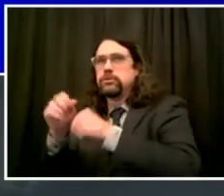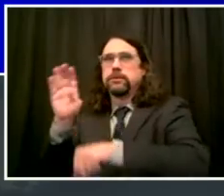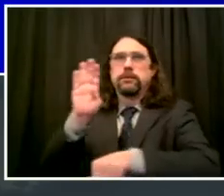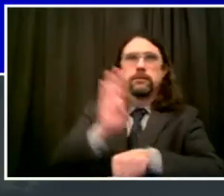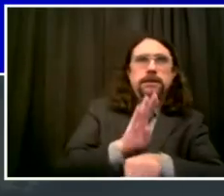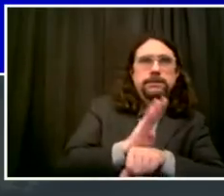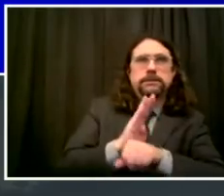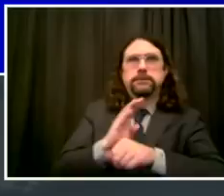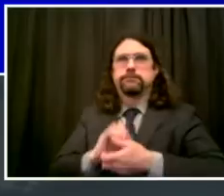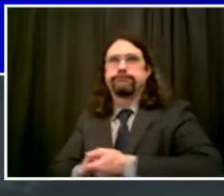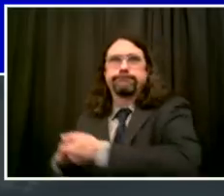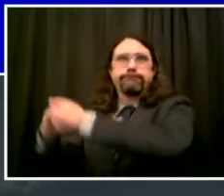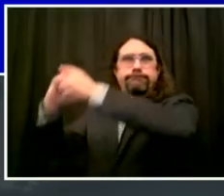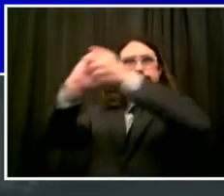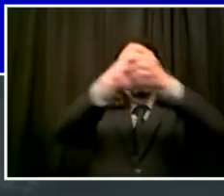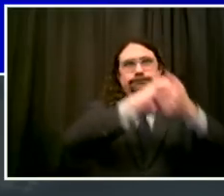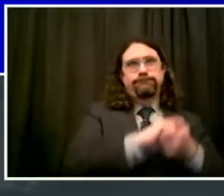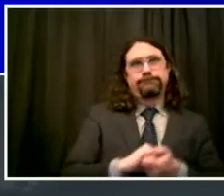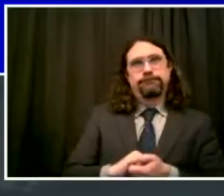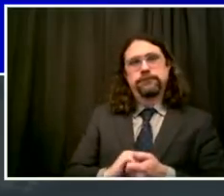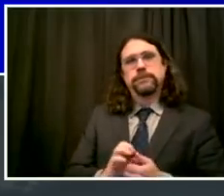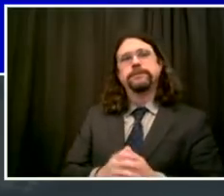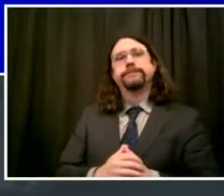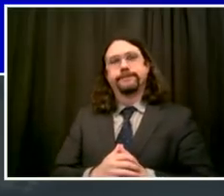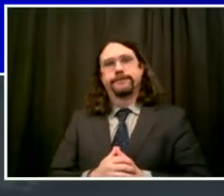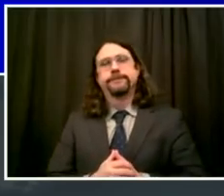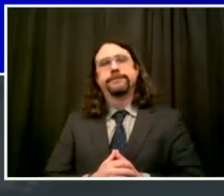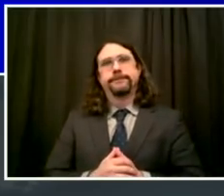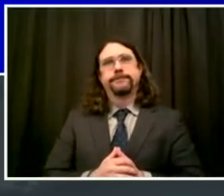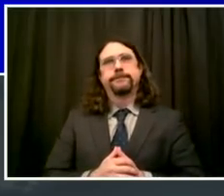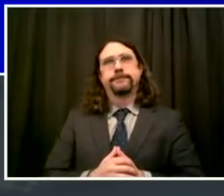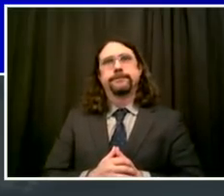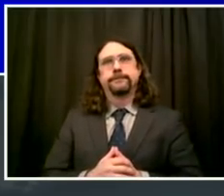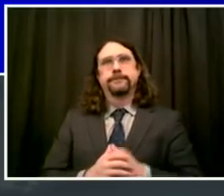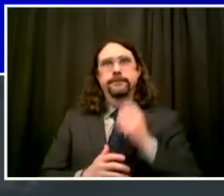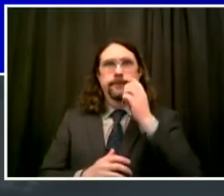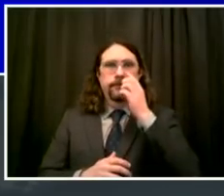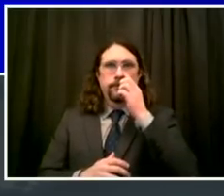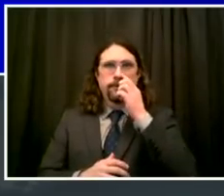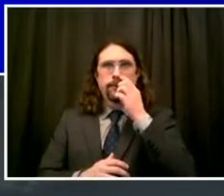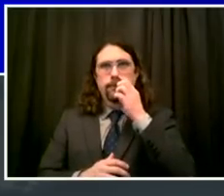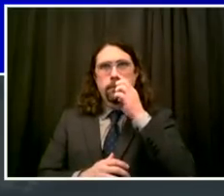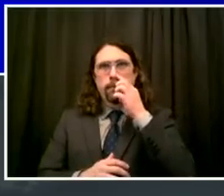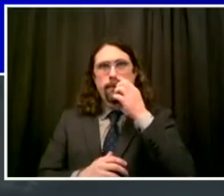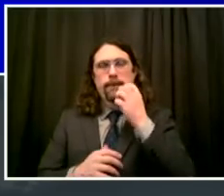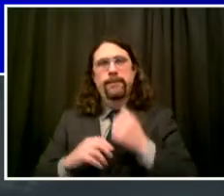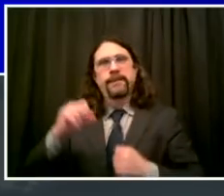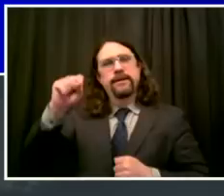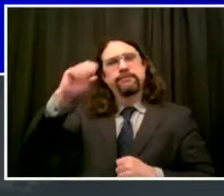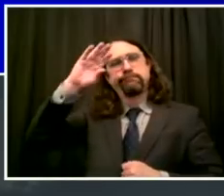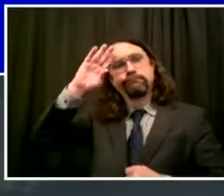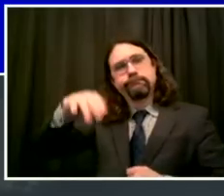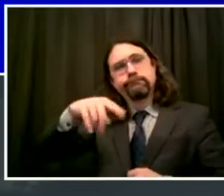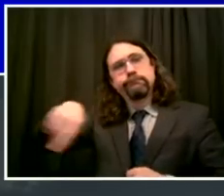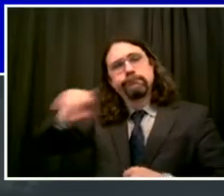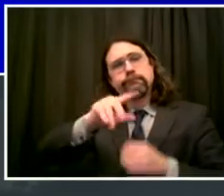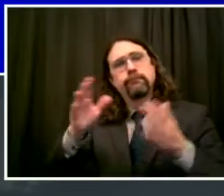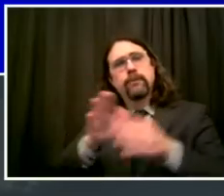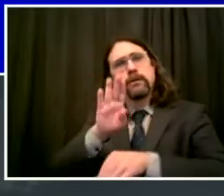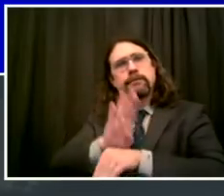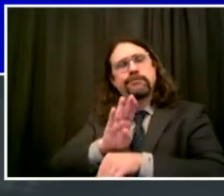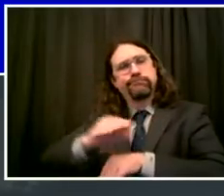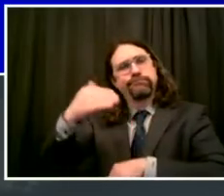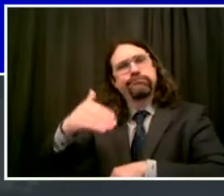we know small businesses of every kind are hurting. I've heard particularly concern